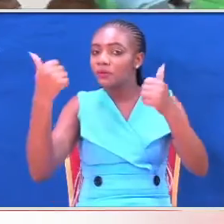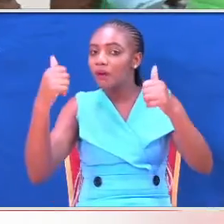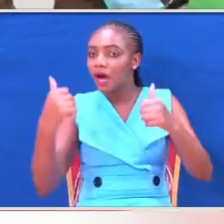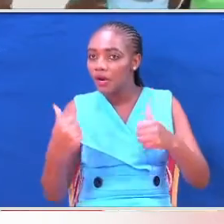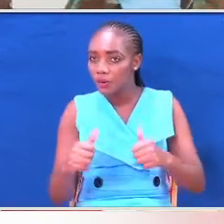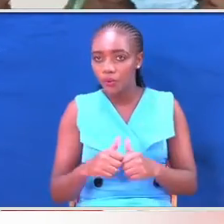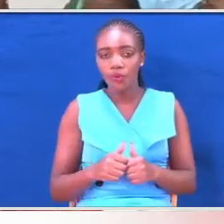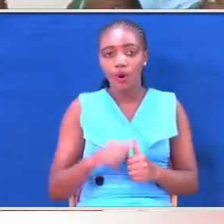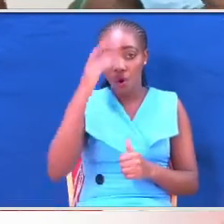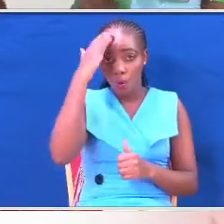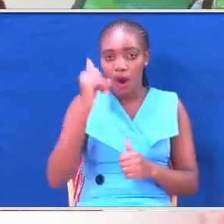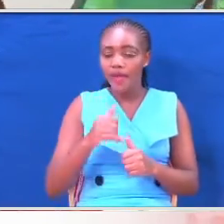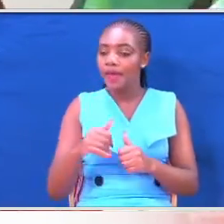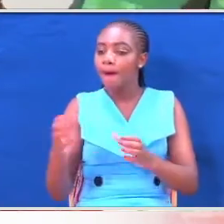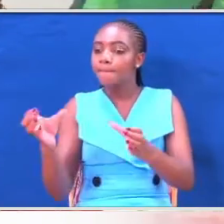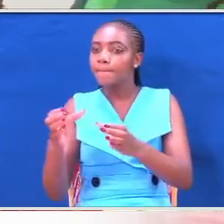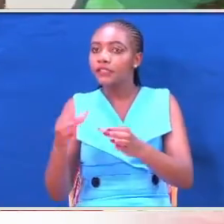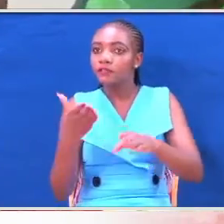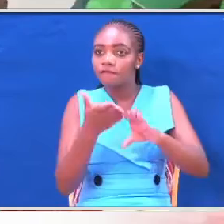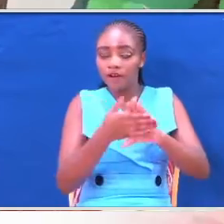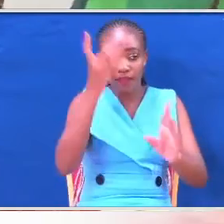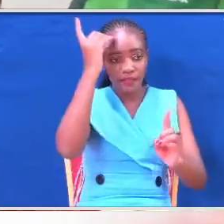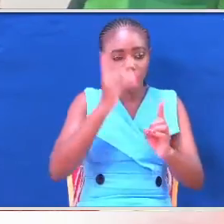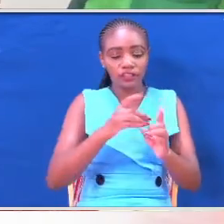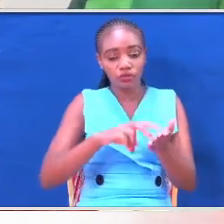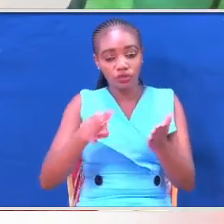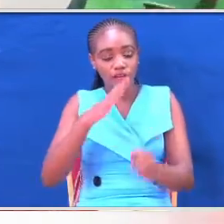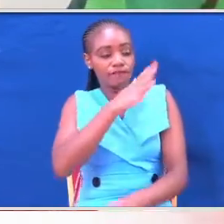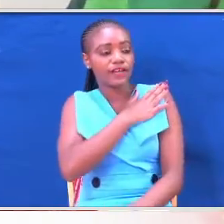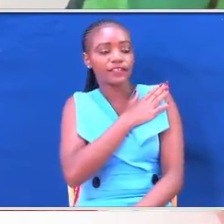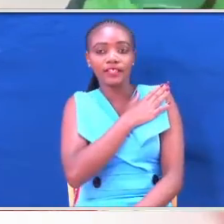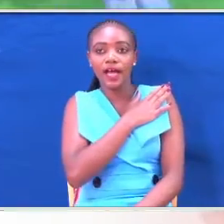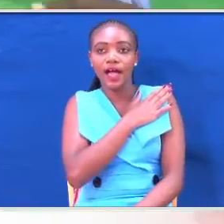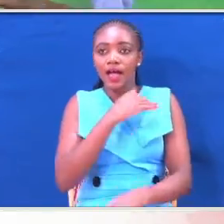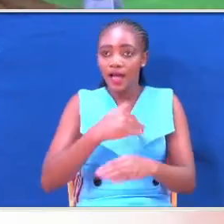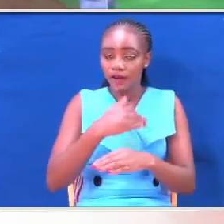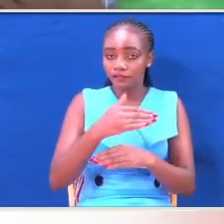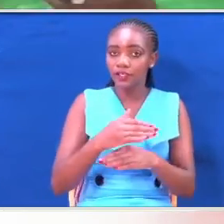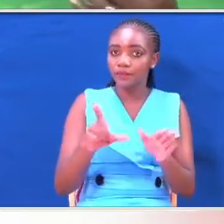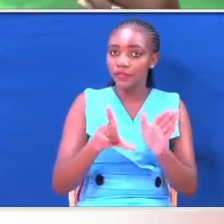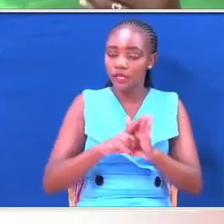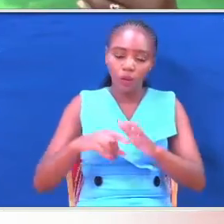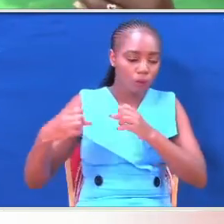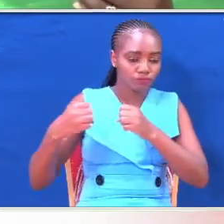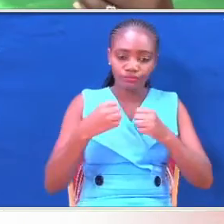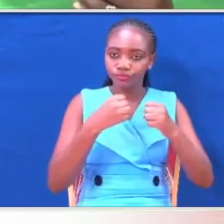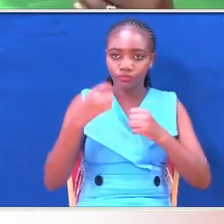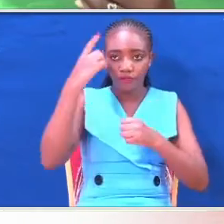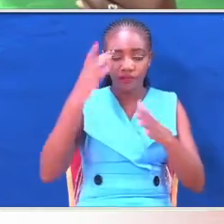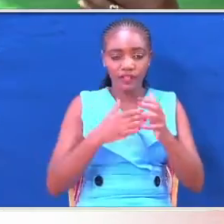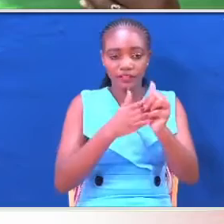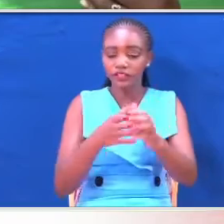if at all the party files the decision to leave NASA owing to the legal supremacy battle for the leadership of the